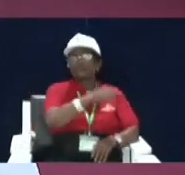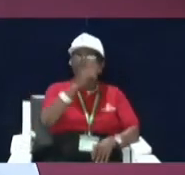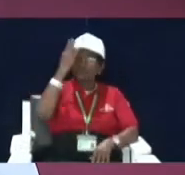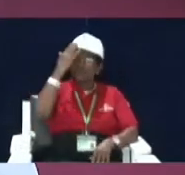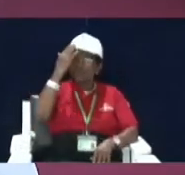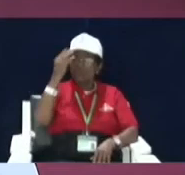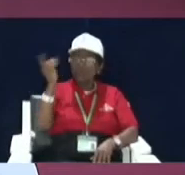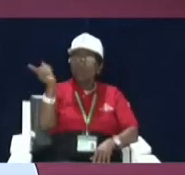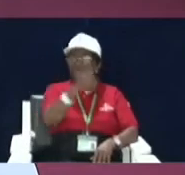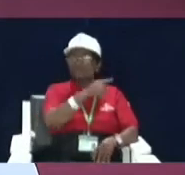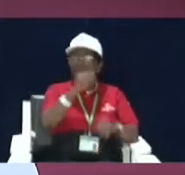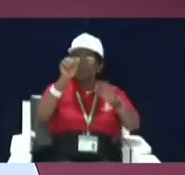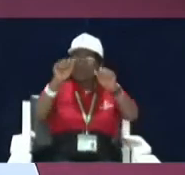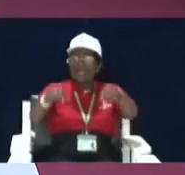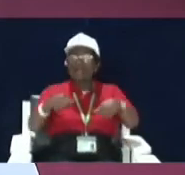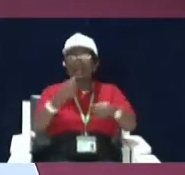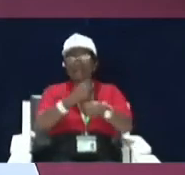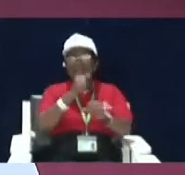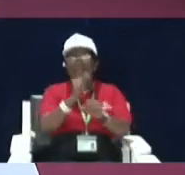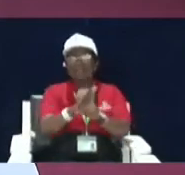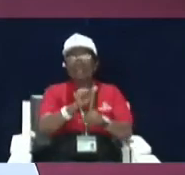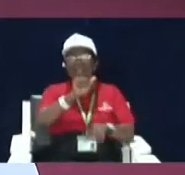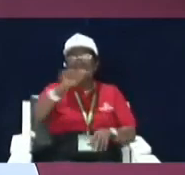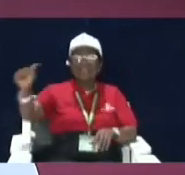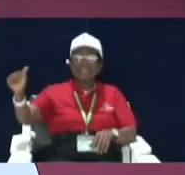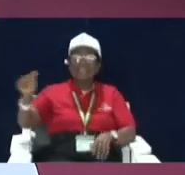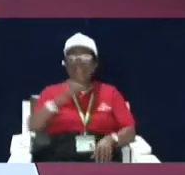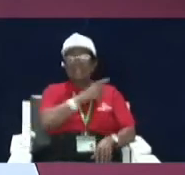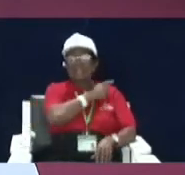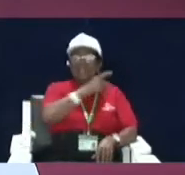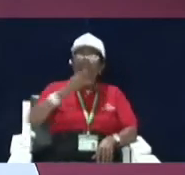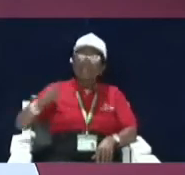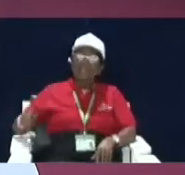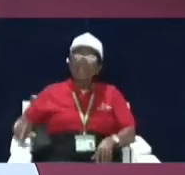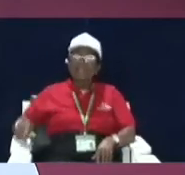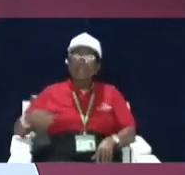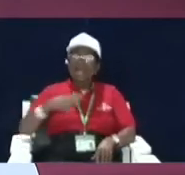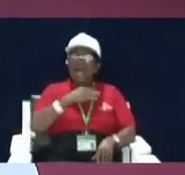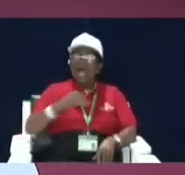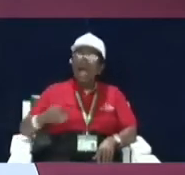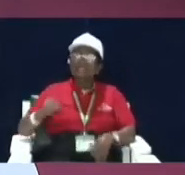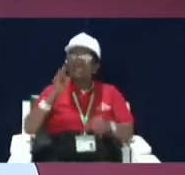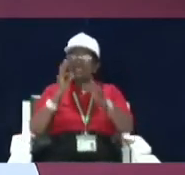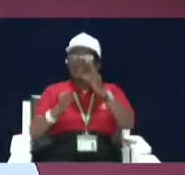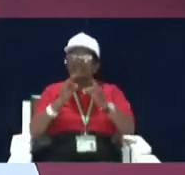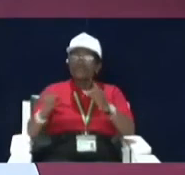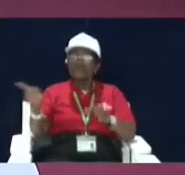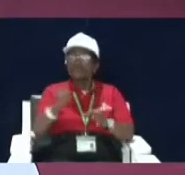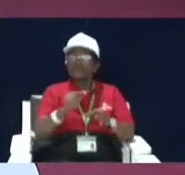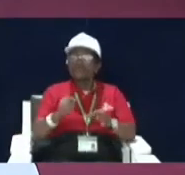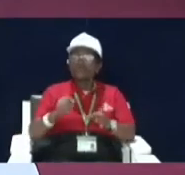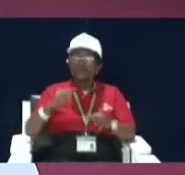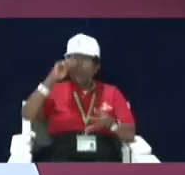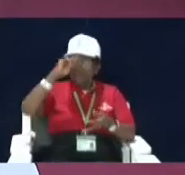you can make a king, and if you misbehave, the king can get your head cut off.